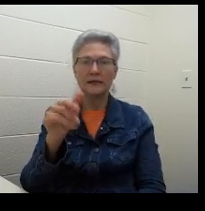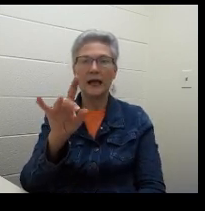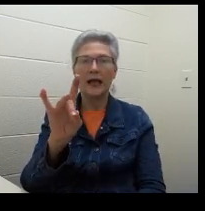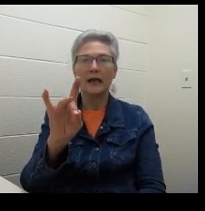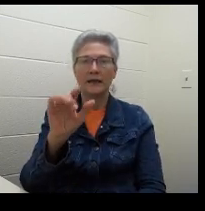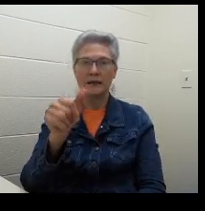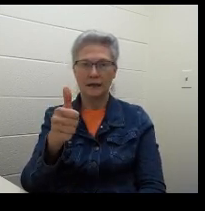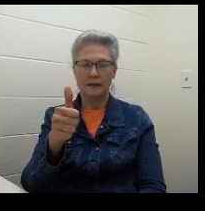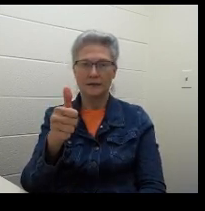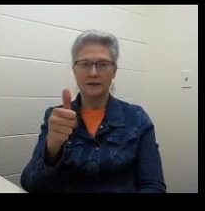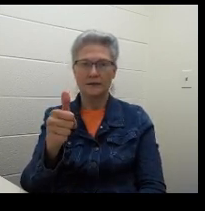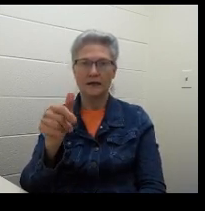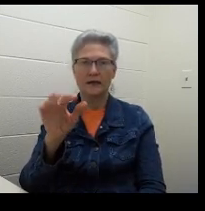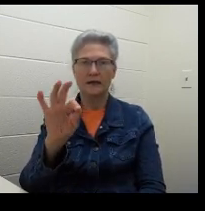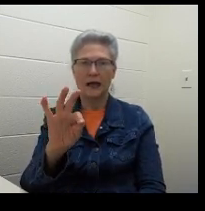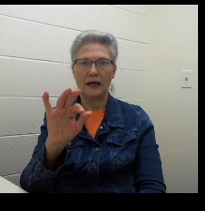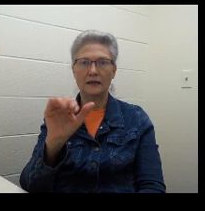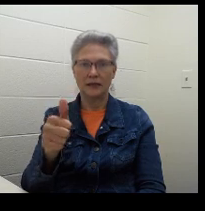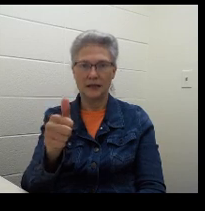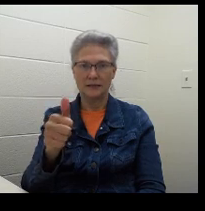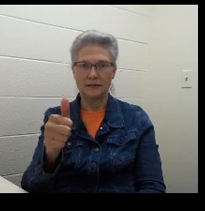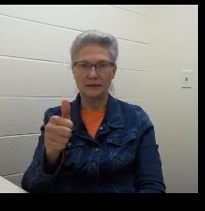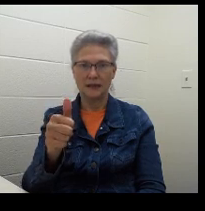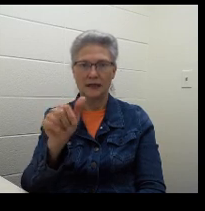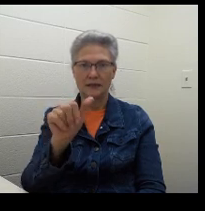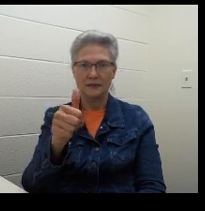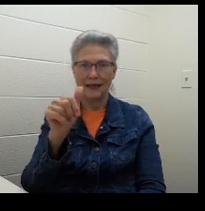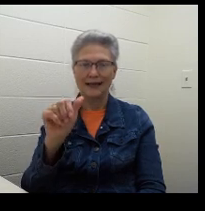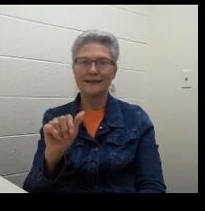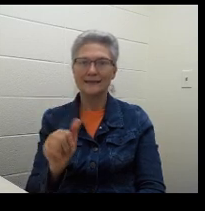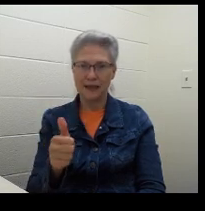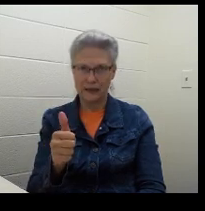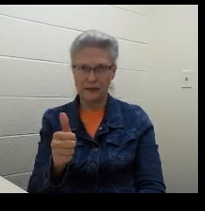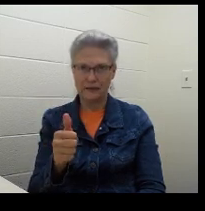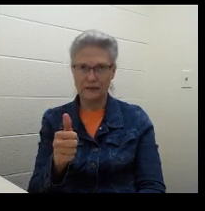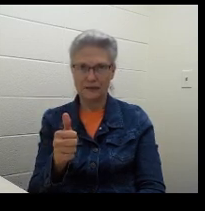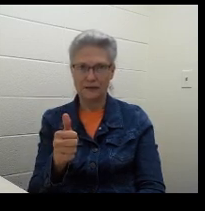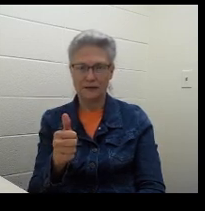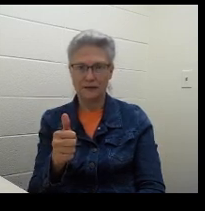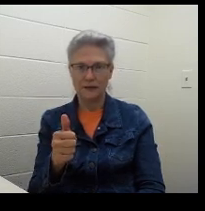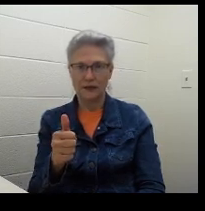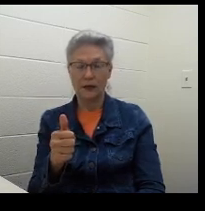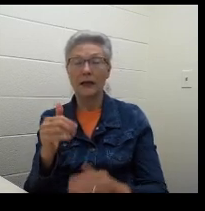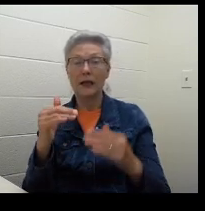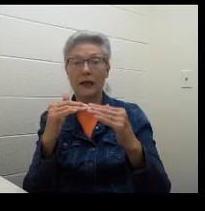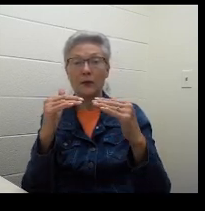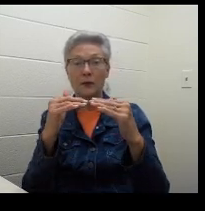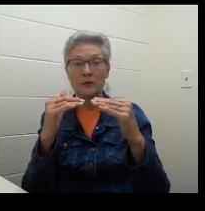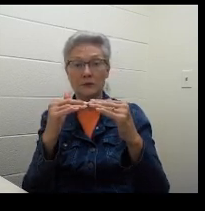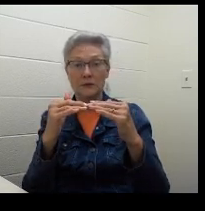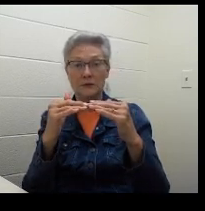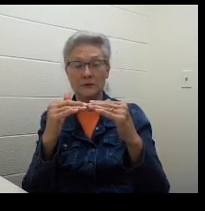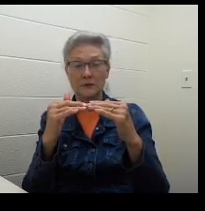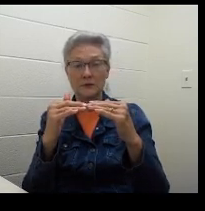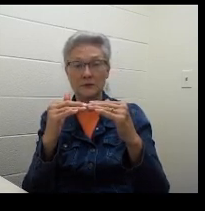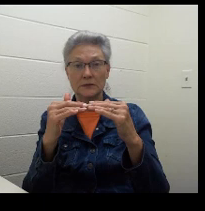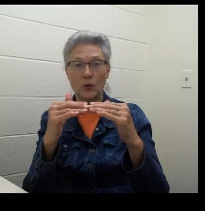tens, 8 tens, 9 tens, 10 tens, which is the same thing